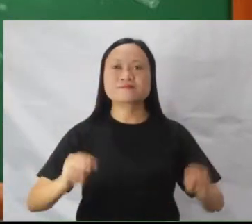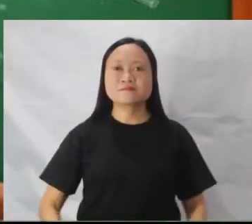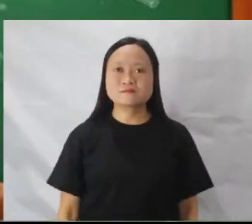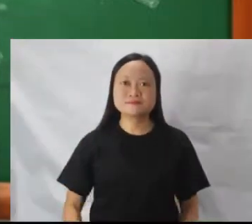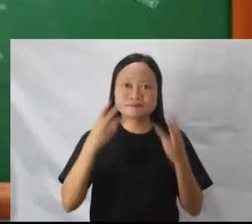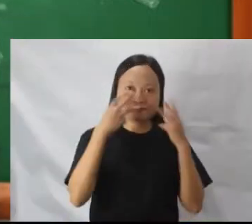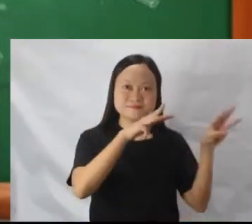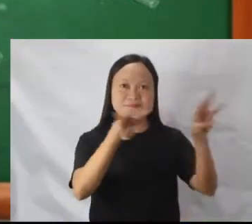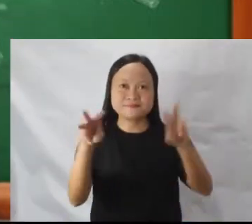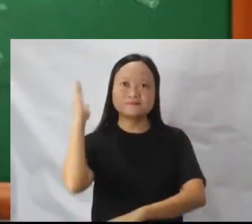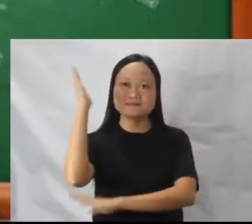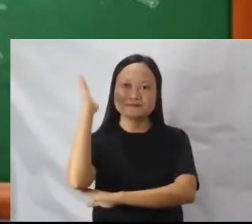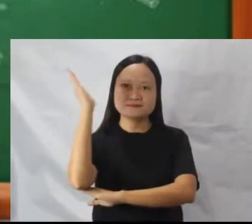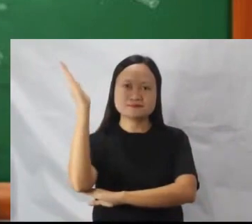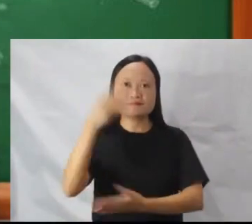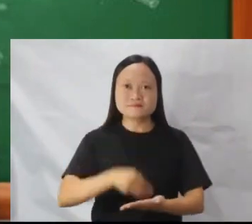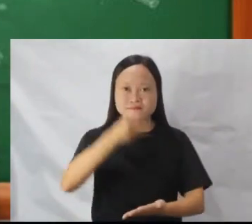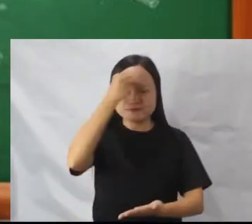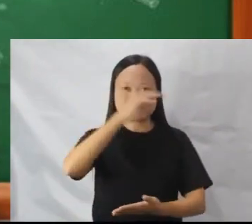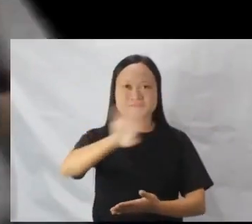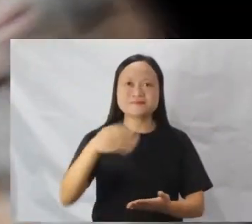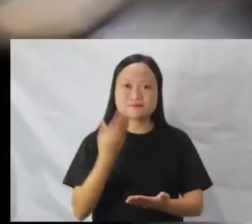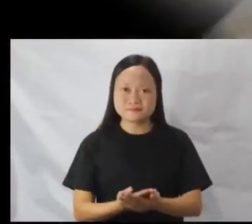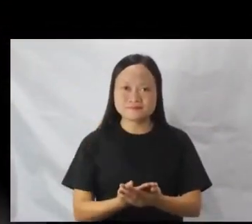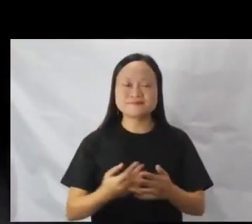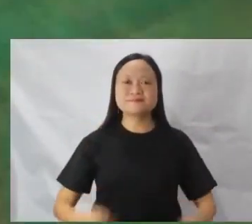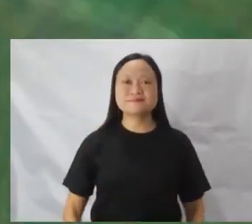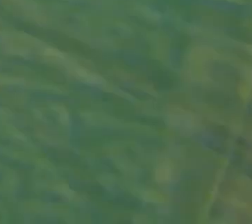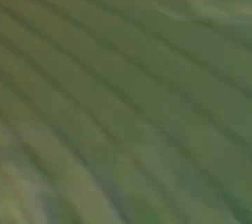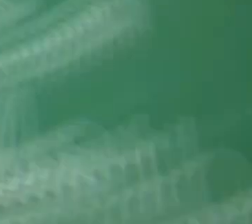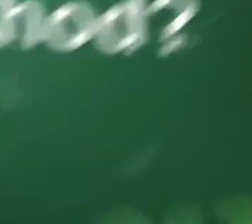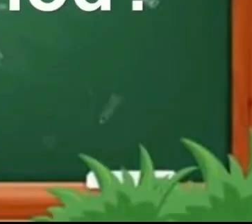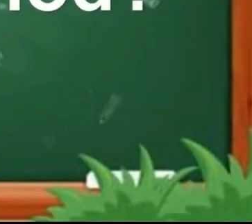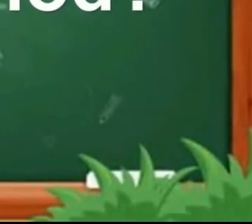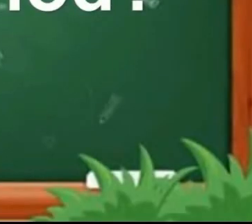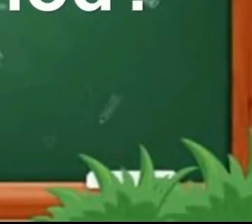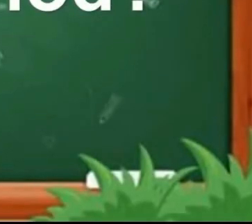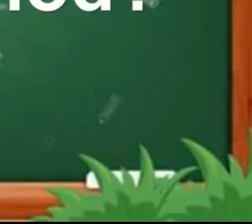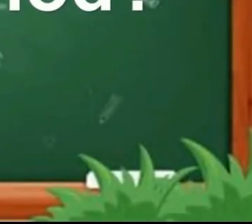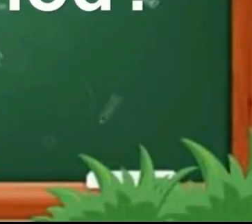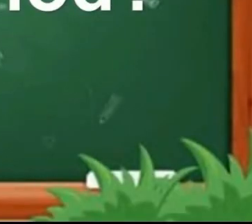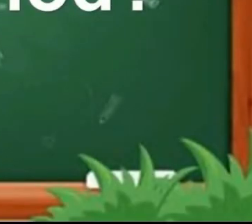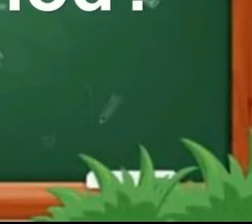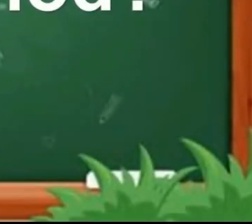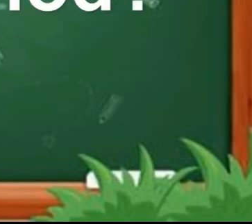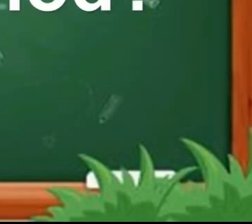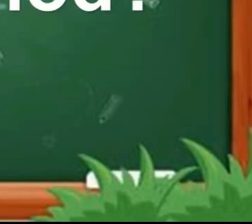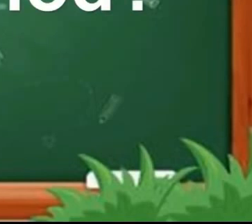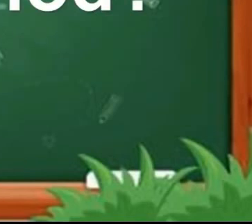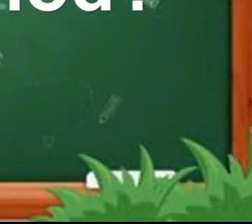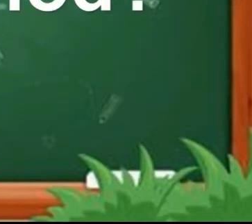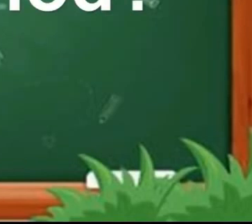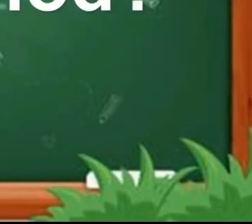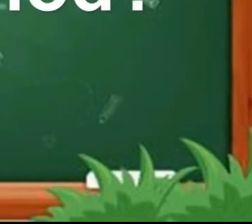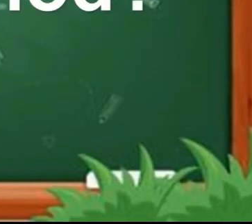presentation to learn all about it. What is a scientific method?